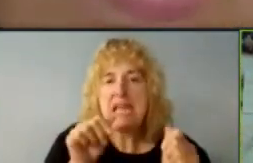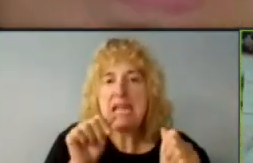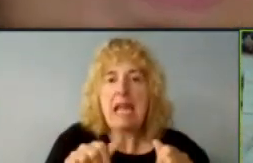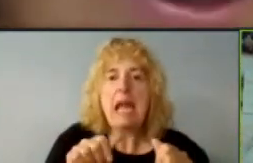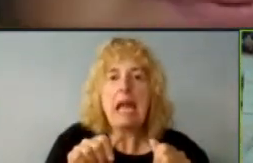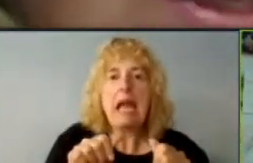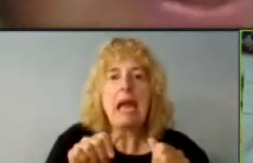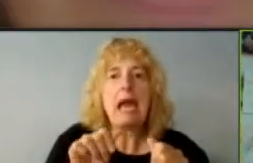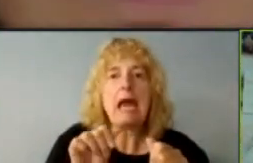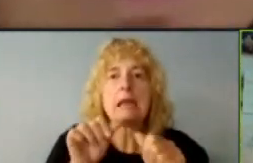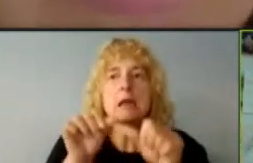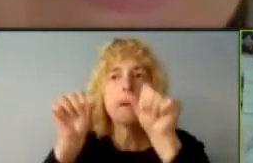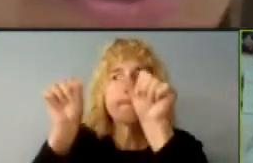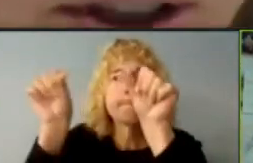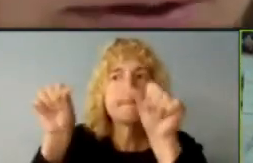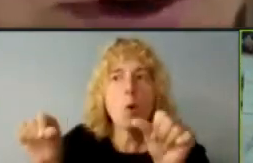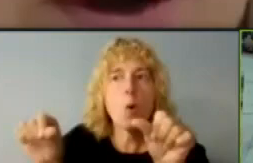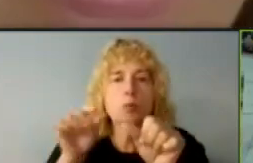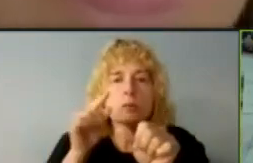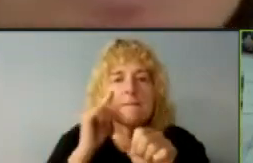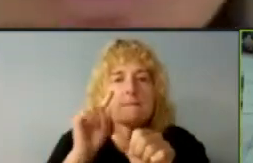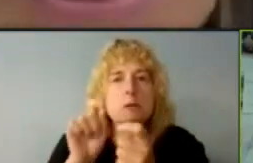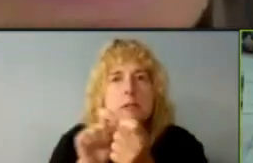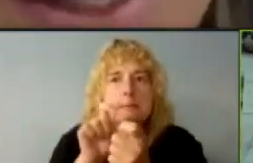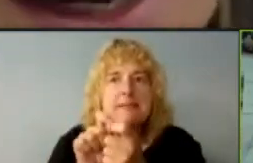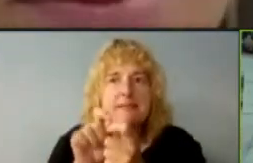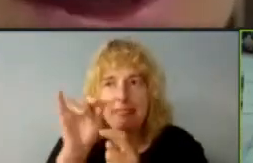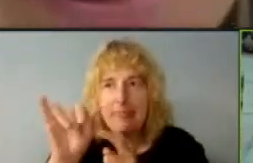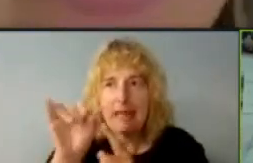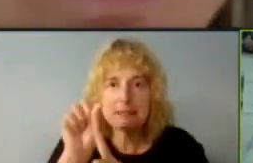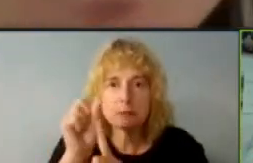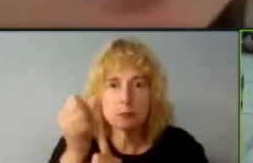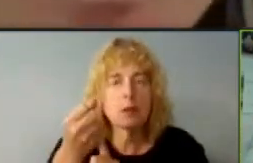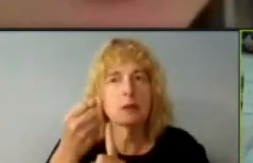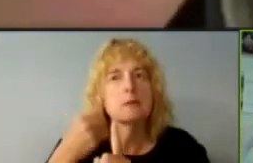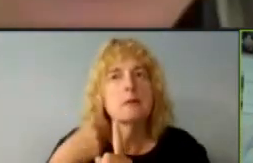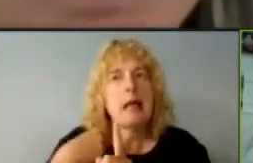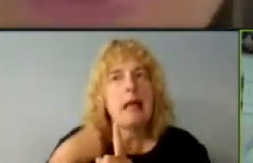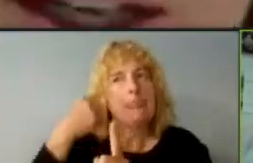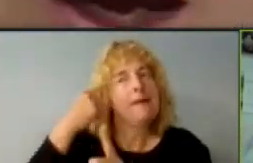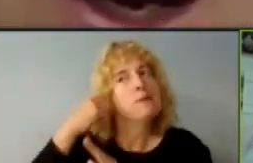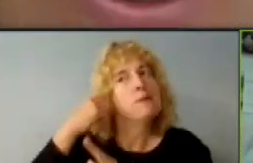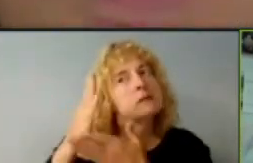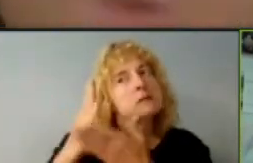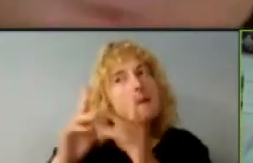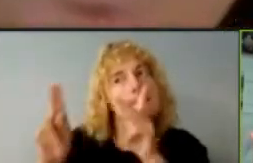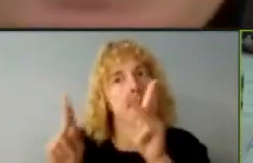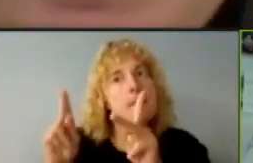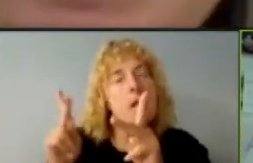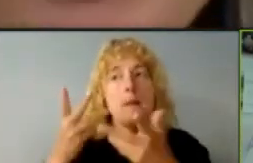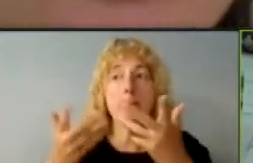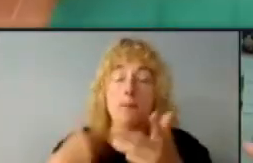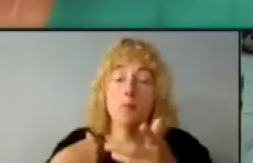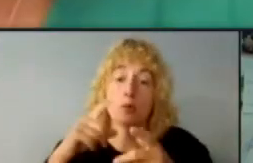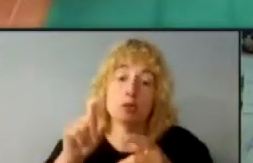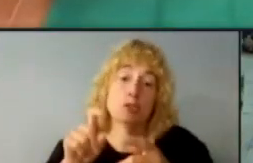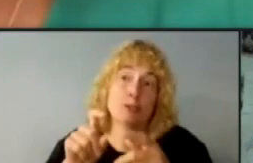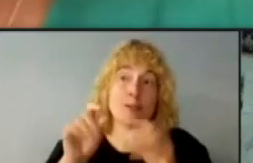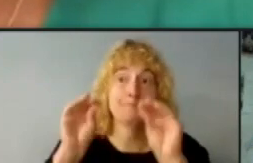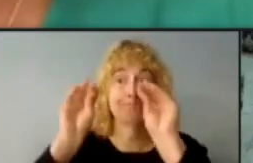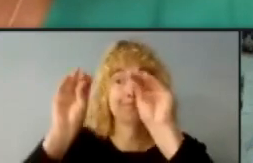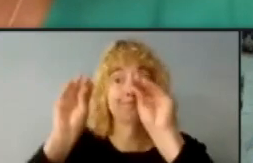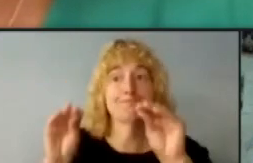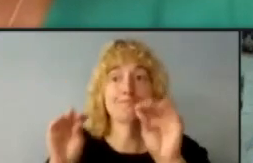maybe post them. I think for some folks, I was in my head, I'm thinking we should create some memes because you